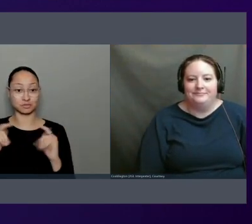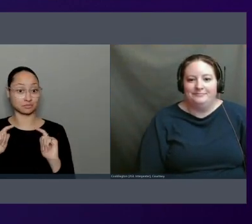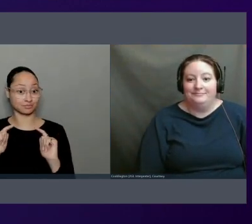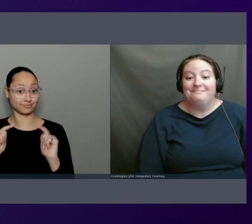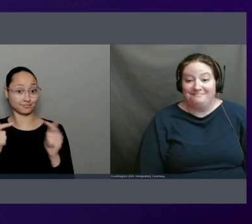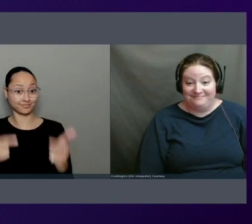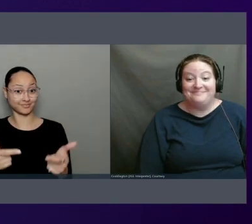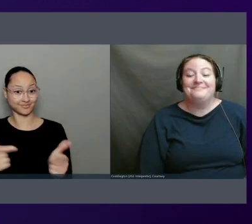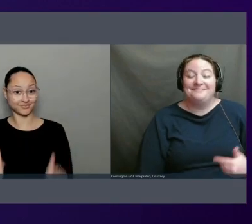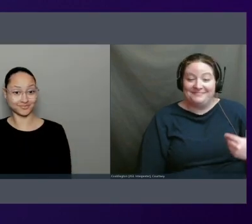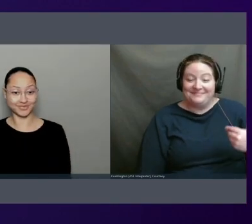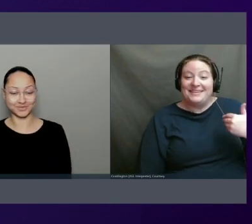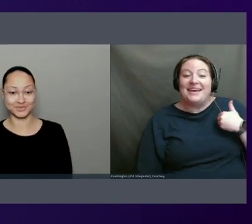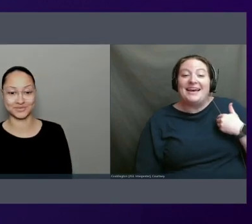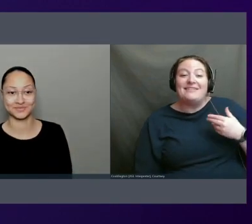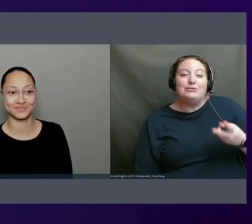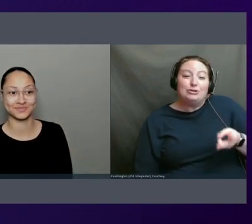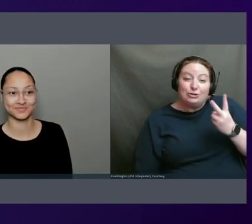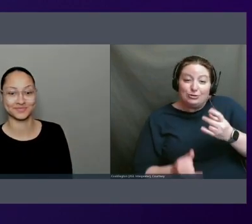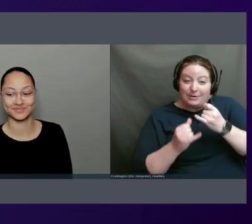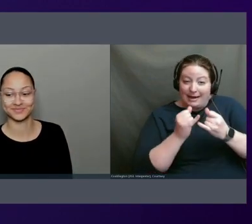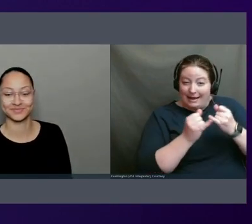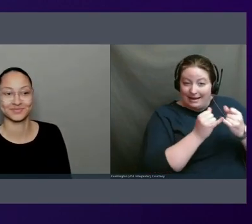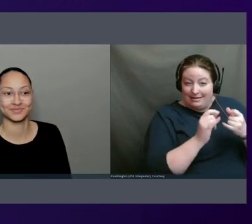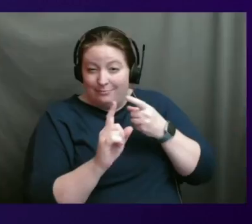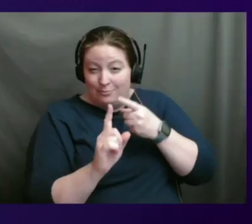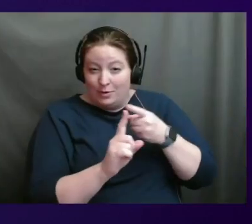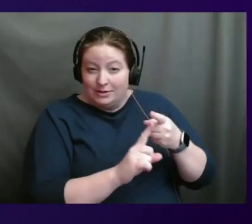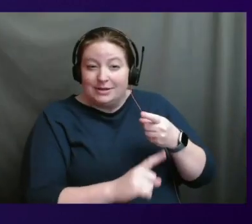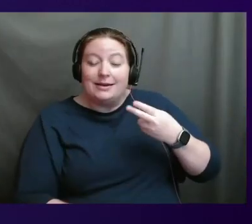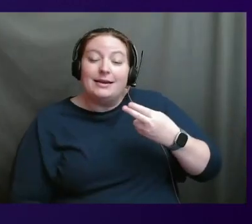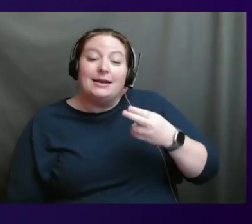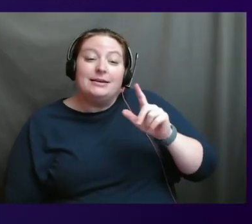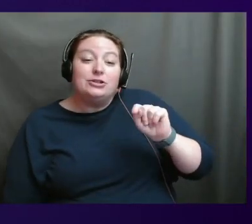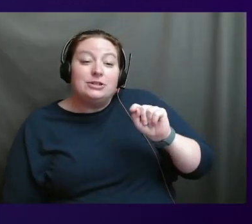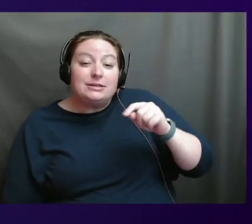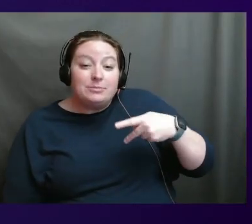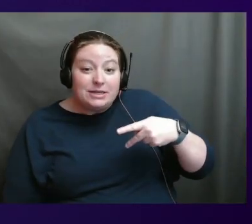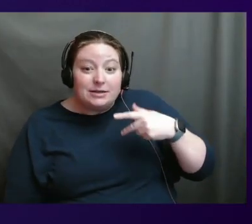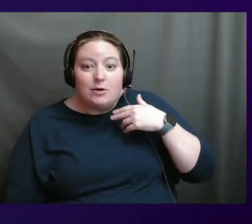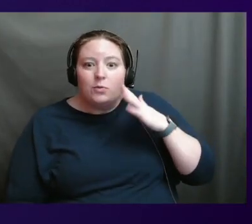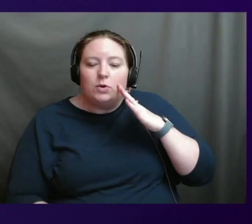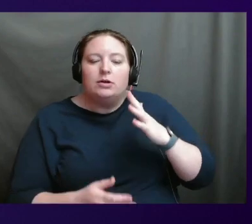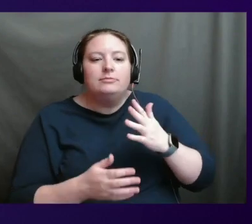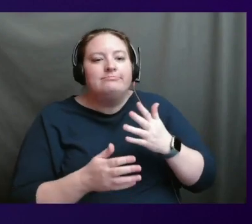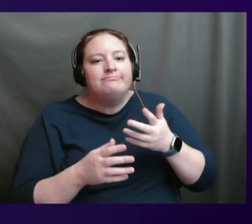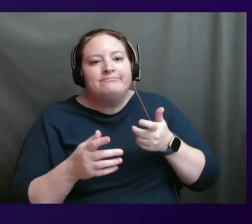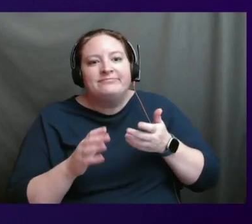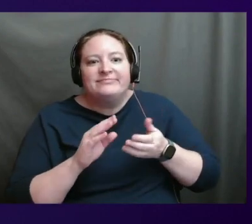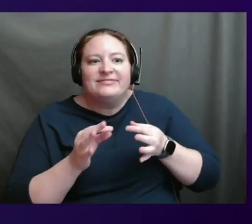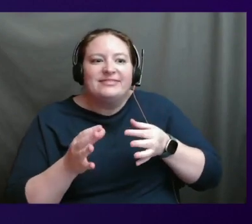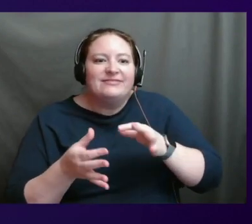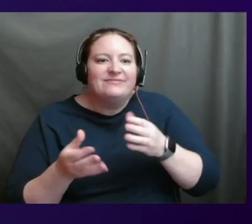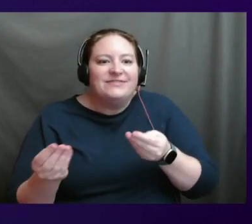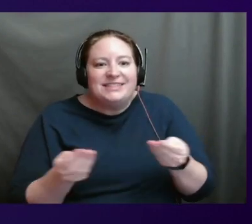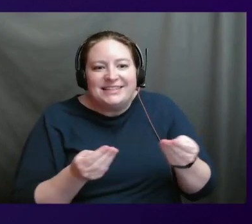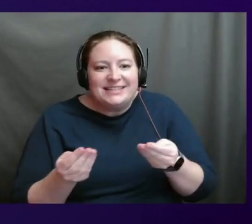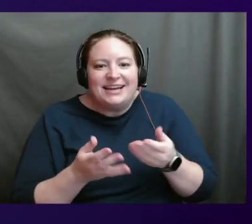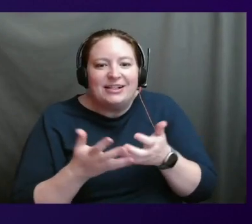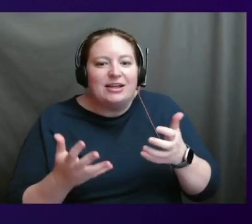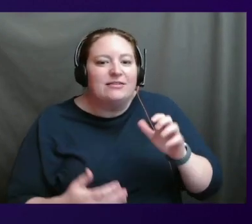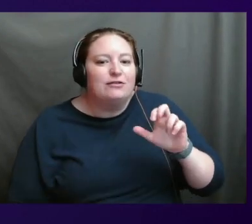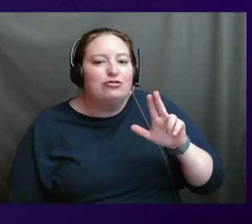an HTTP endpoint, and that'll facilitate a lot of your CRUD operations, your queries and mutations. But then you also get a WebSocket